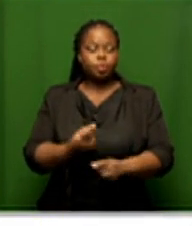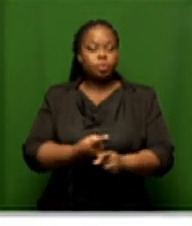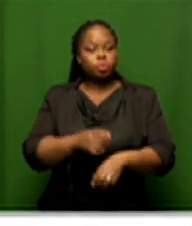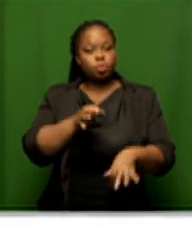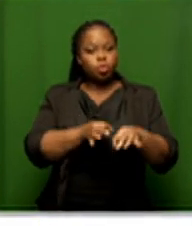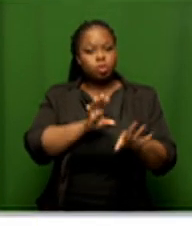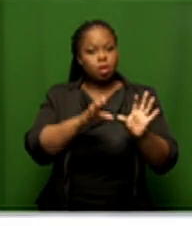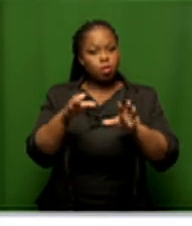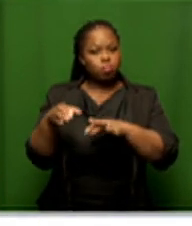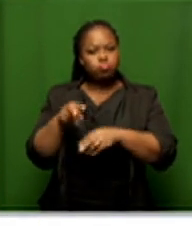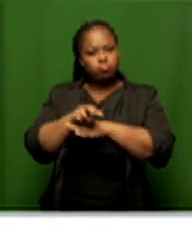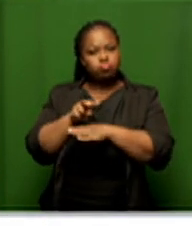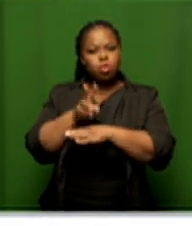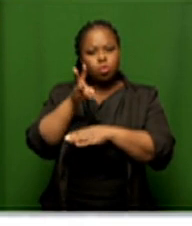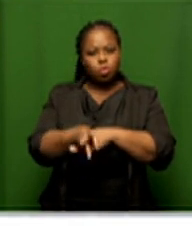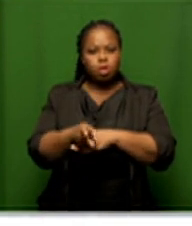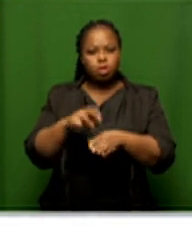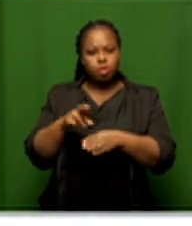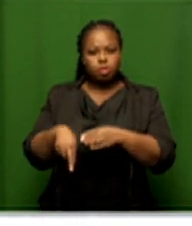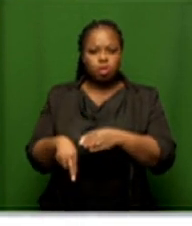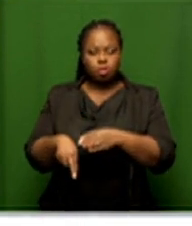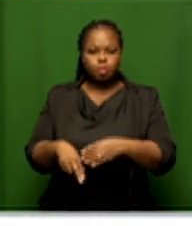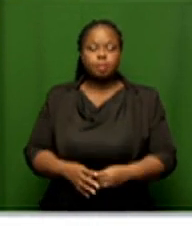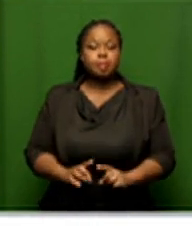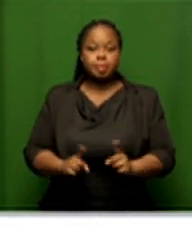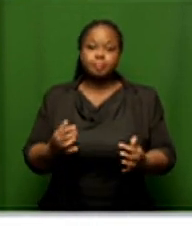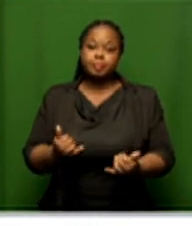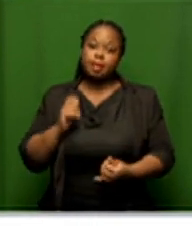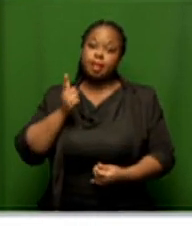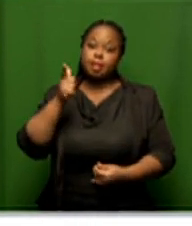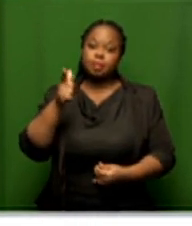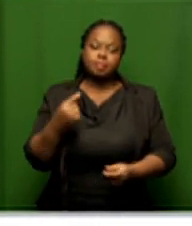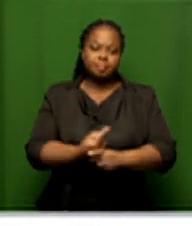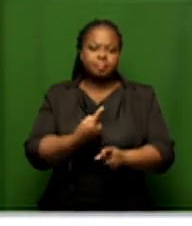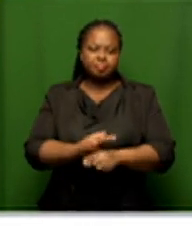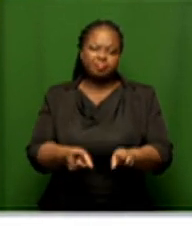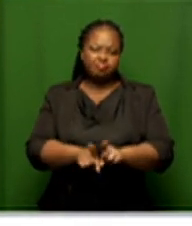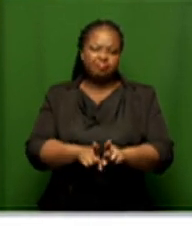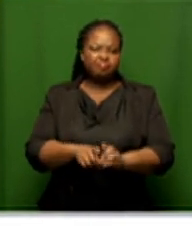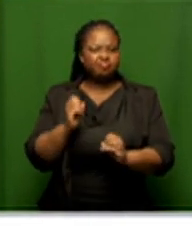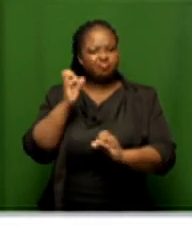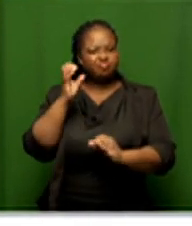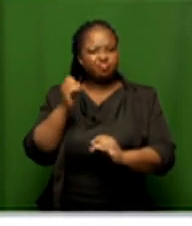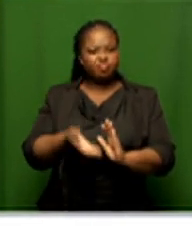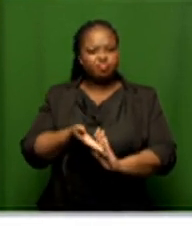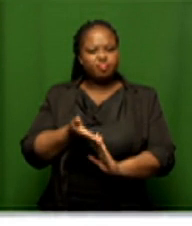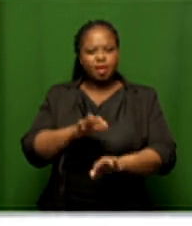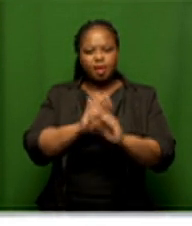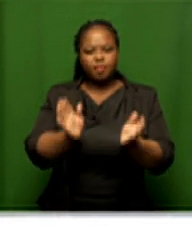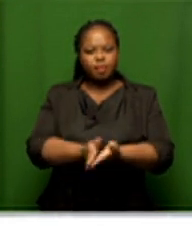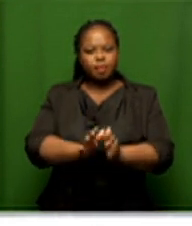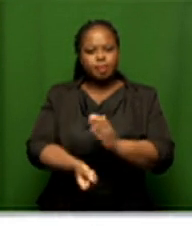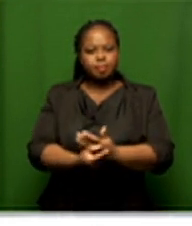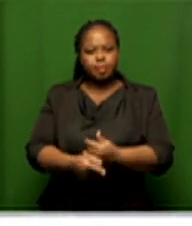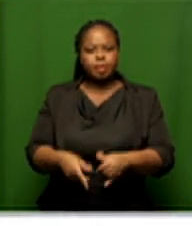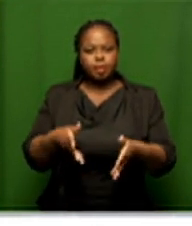be monitoring those results as they come in. So, of course, later on throughout the day, we'll be giving you all the latest updates from the